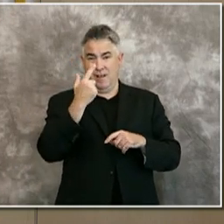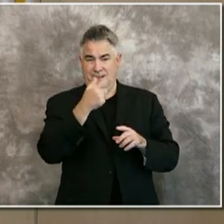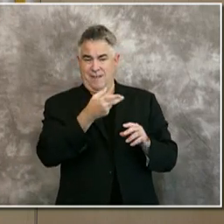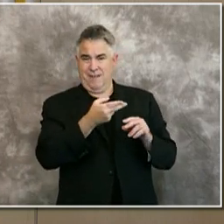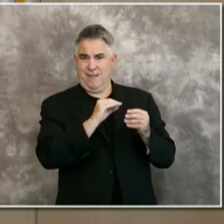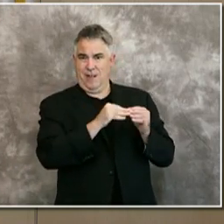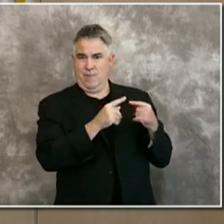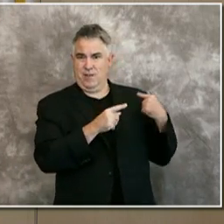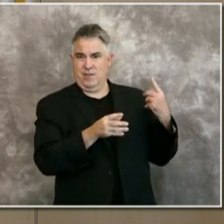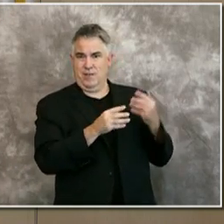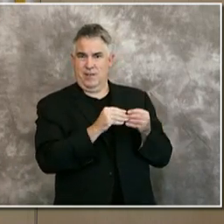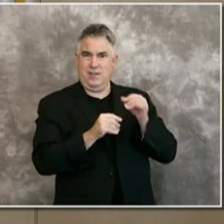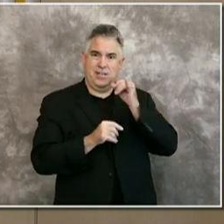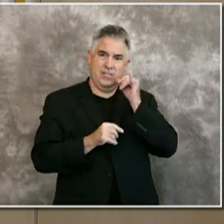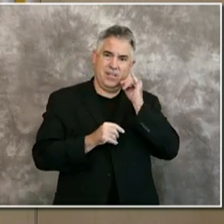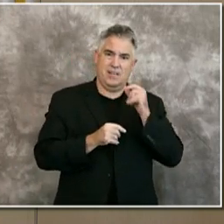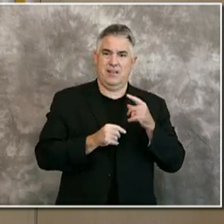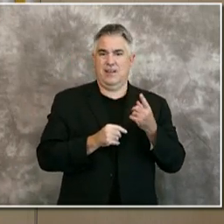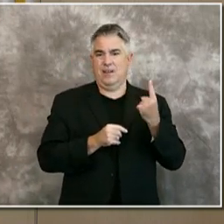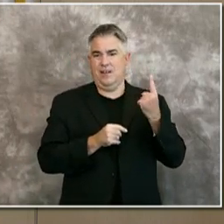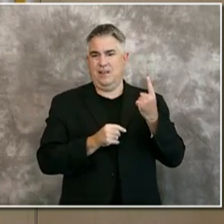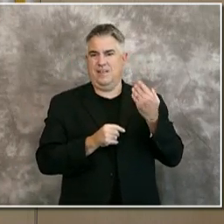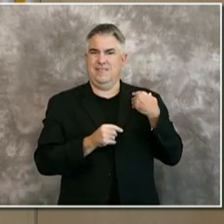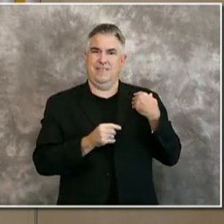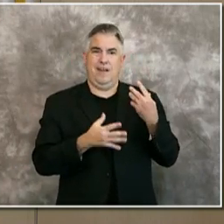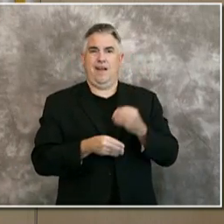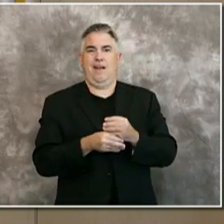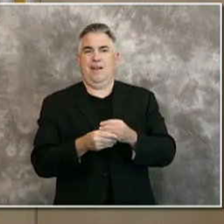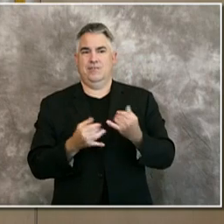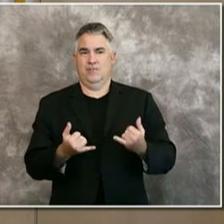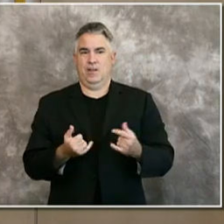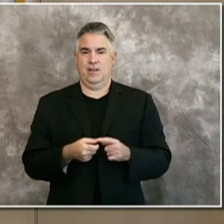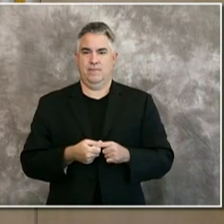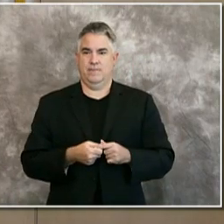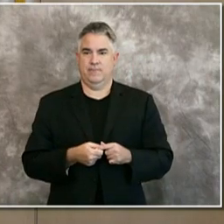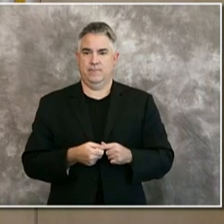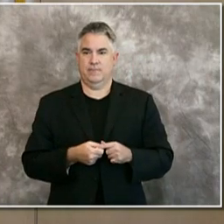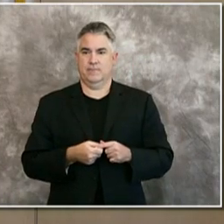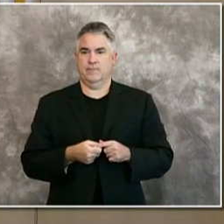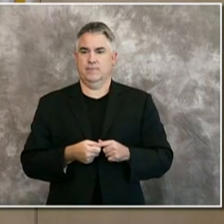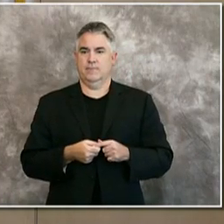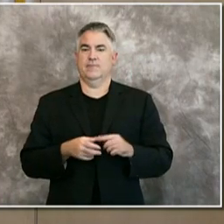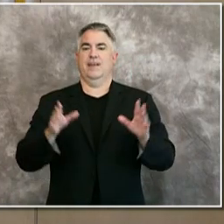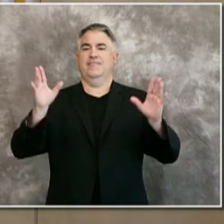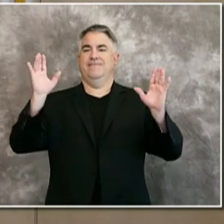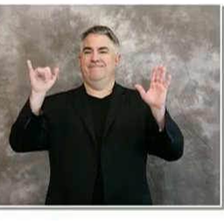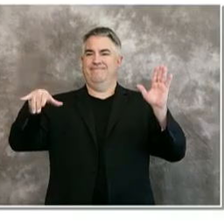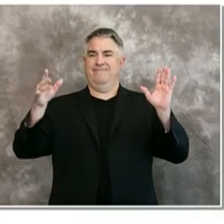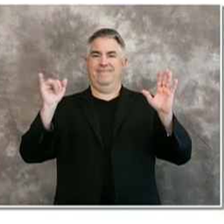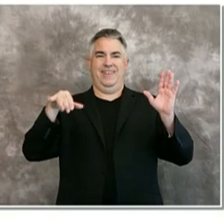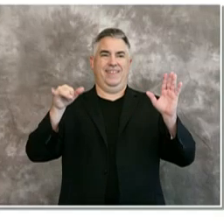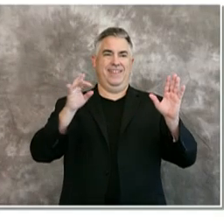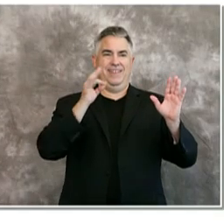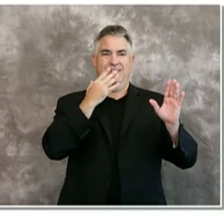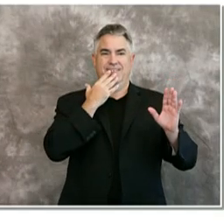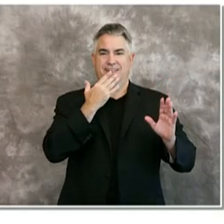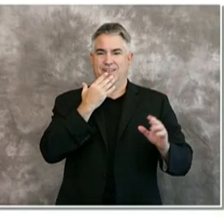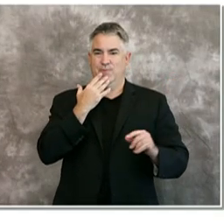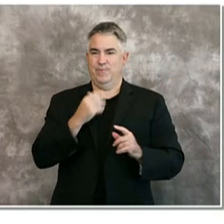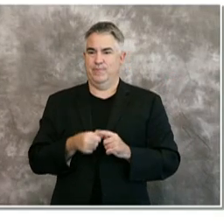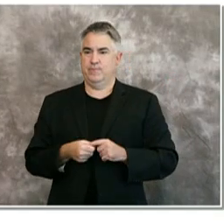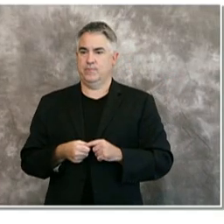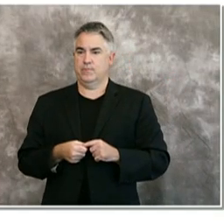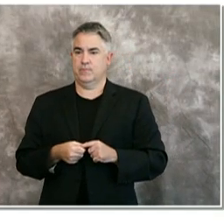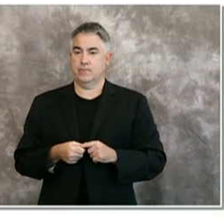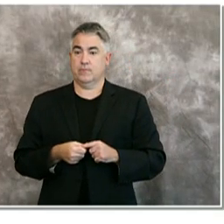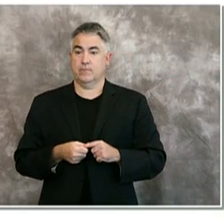added today. Are we there? Okay, can you go? There we go. So this slide and the